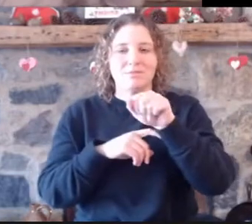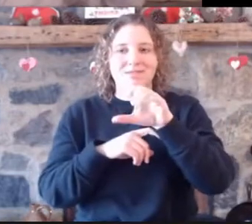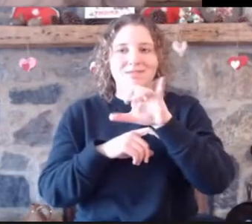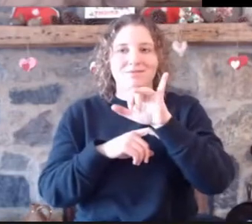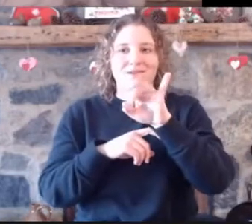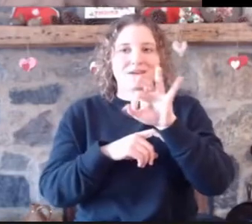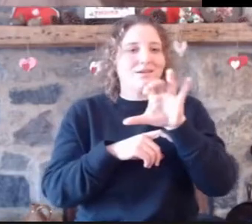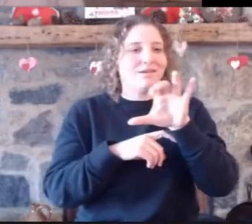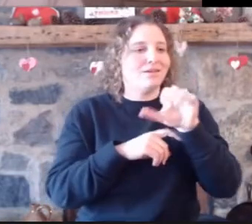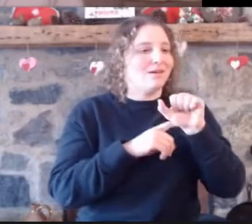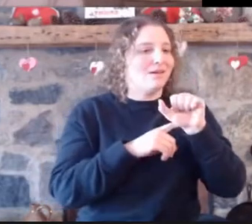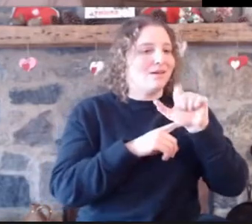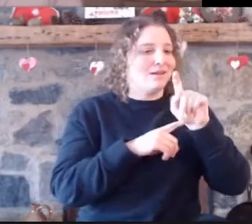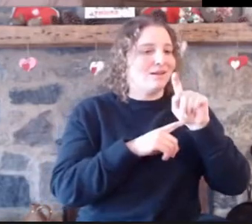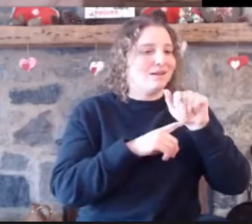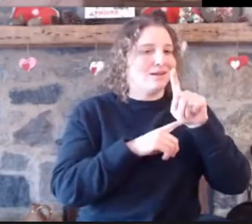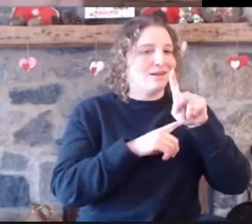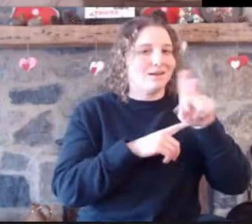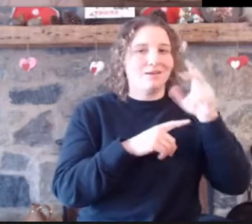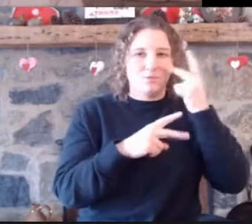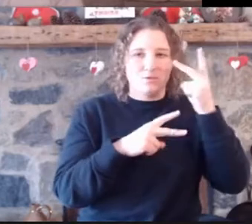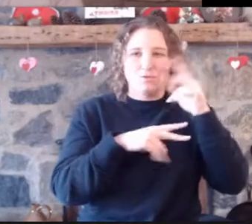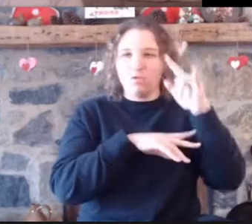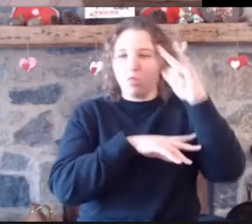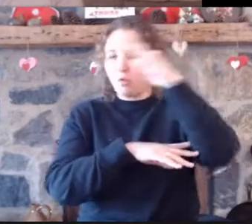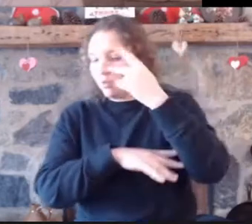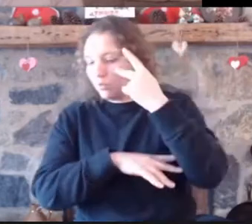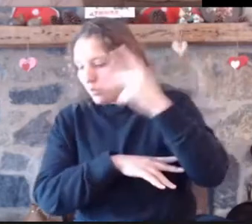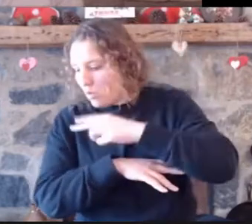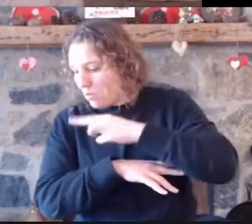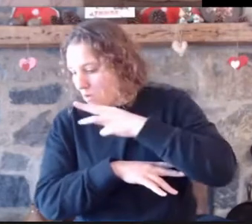lot of water? And you're just seeing the top.